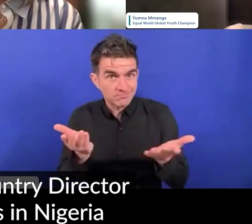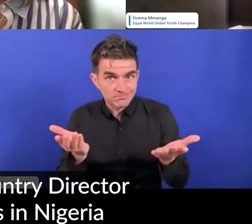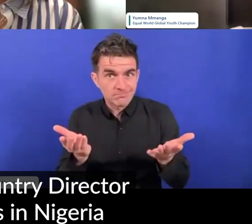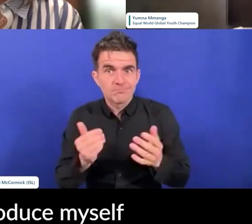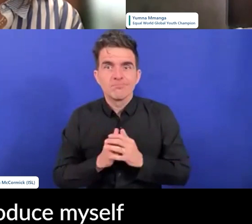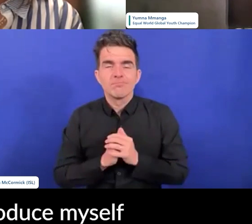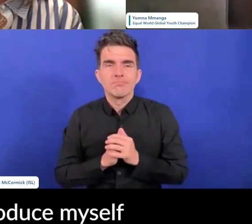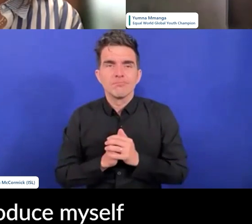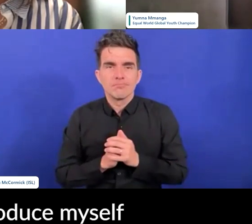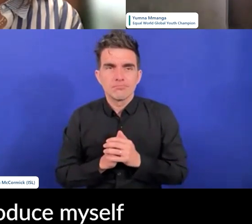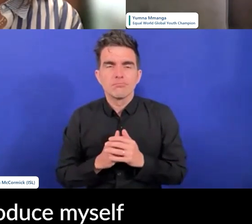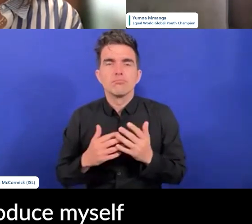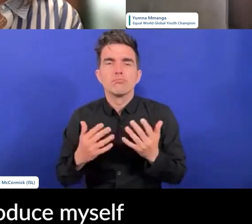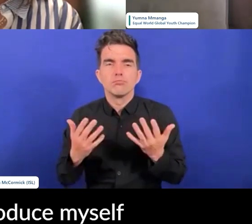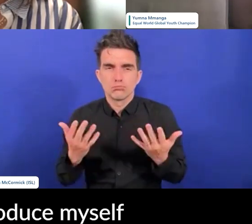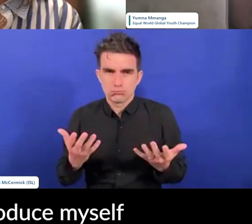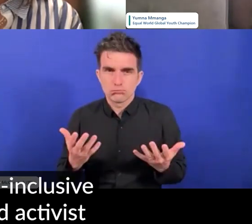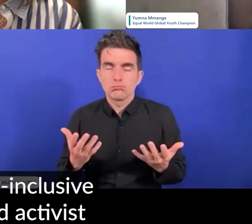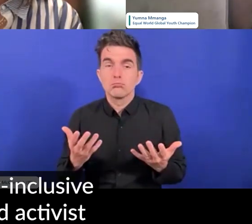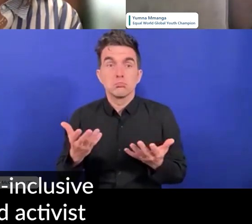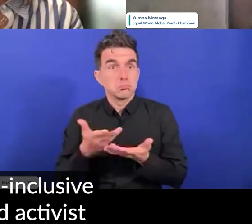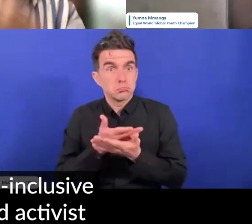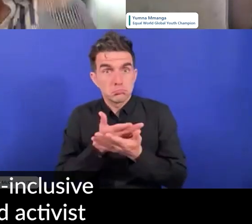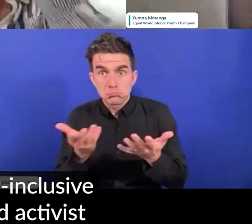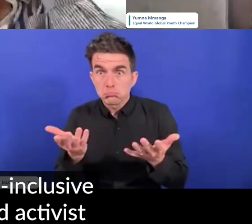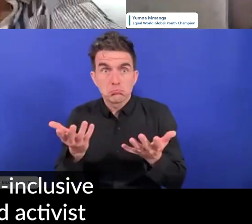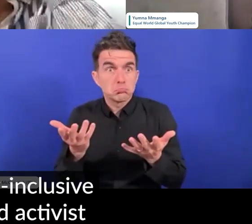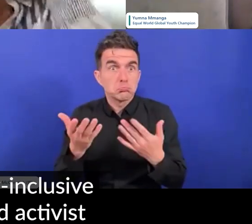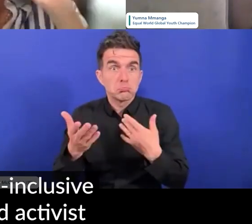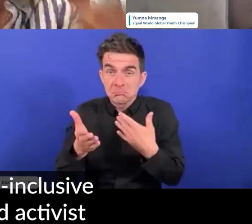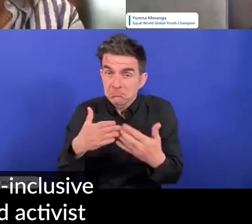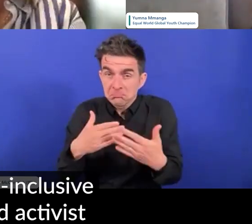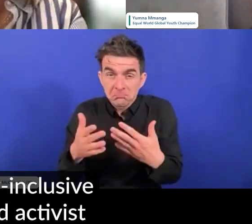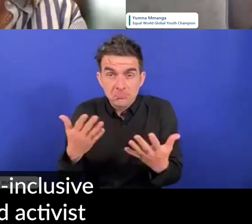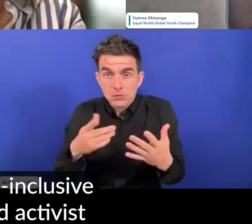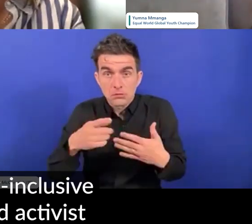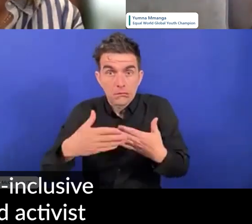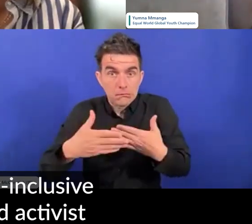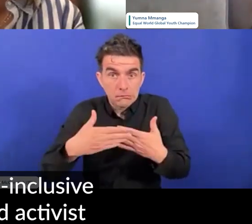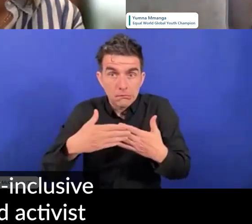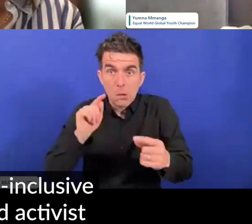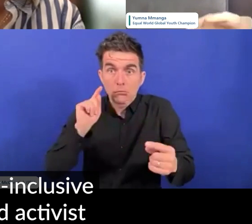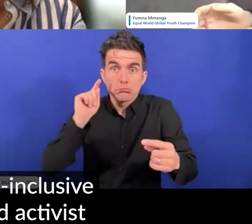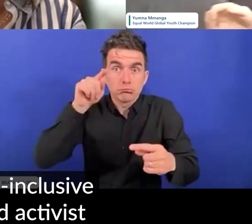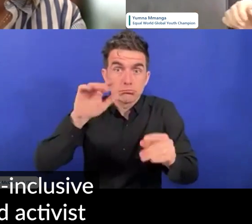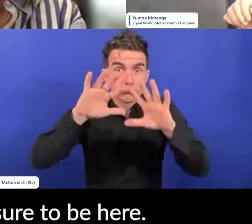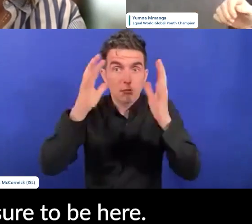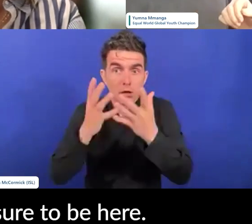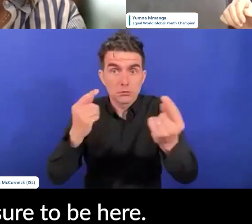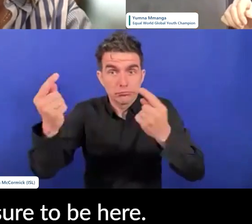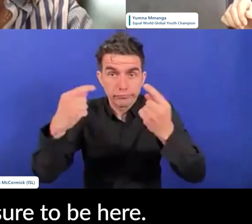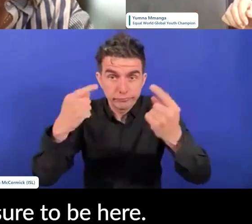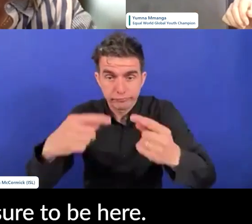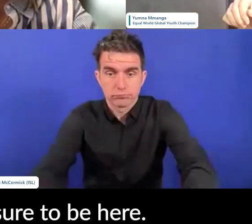Nigeria. And I'd like to introduce myself as a disability inclusive advocate and activist.